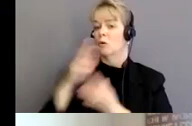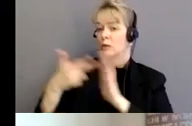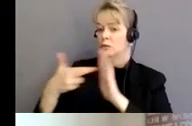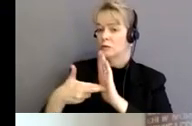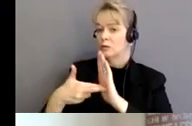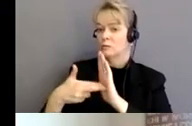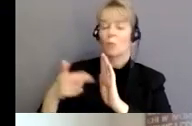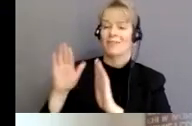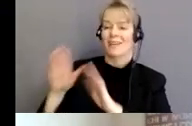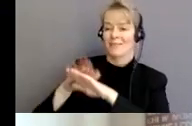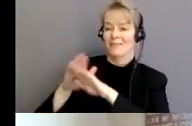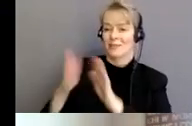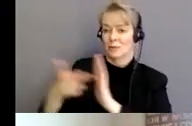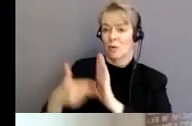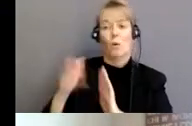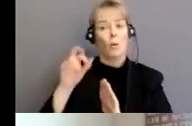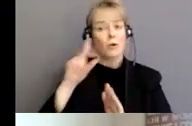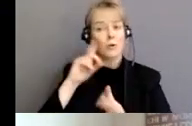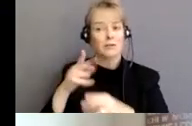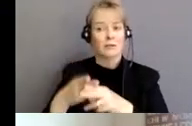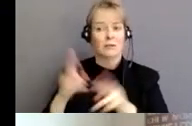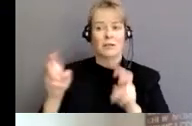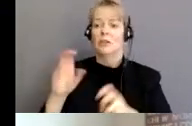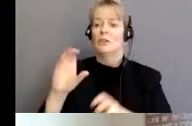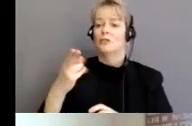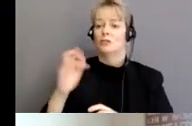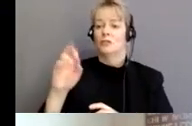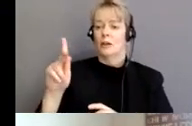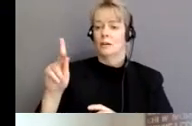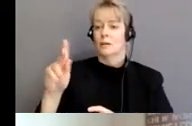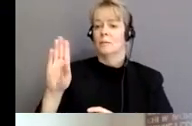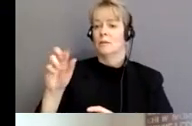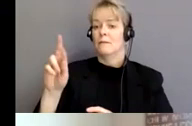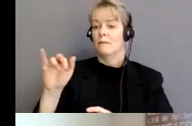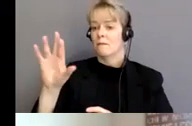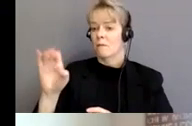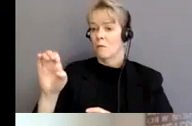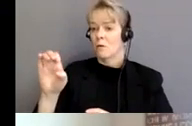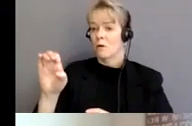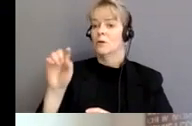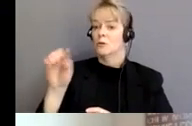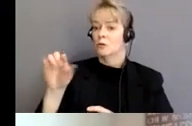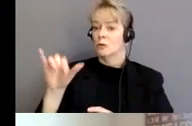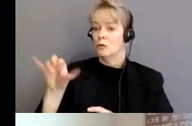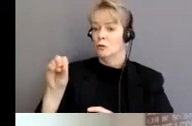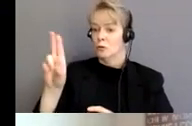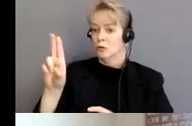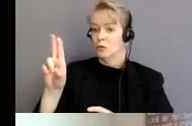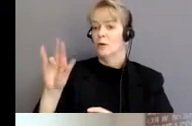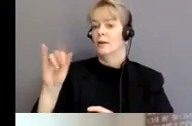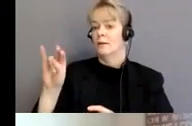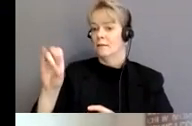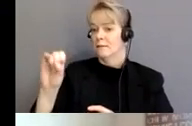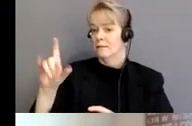We have a website called checkbeforeyouinvest.ca. And when you get to that site, there's a place where you can